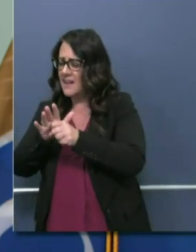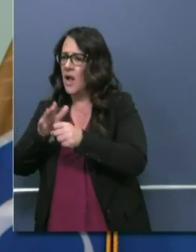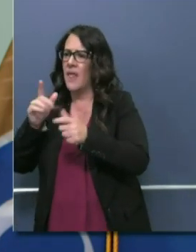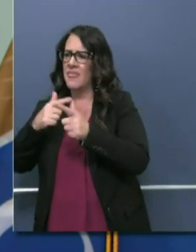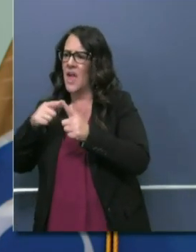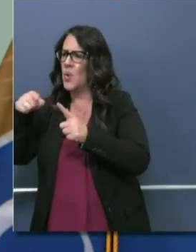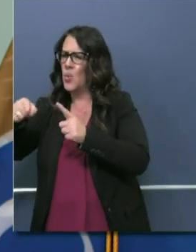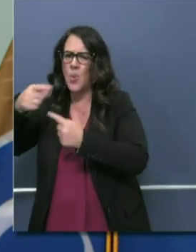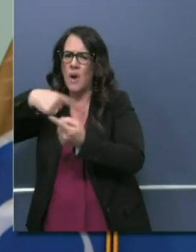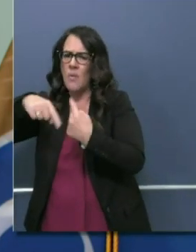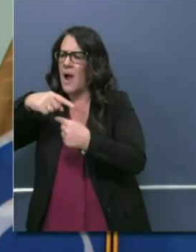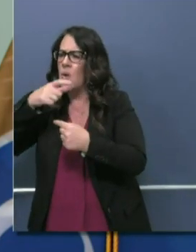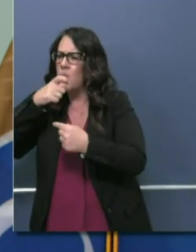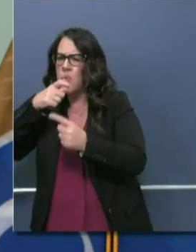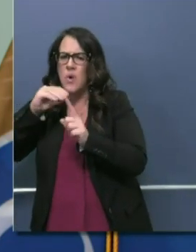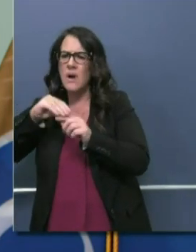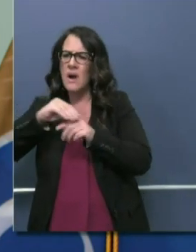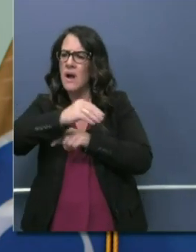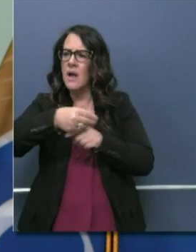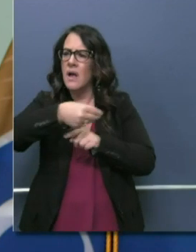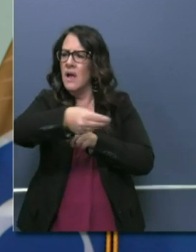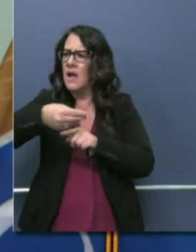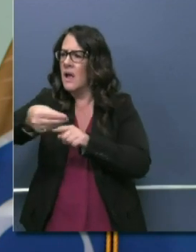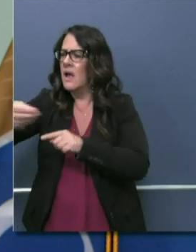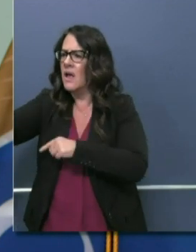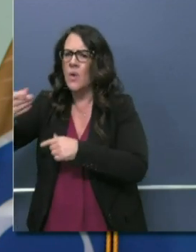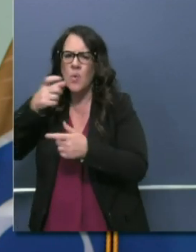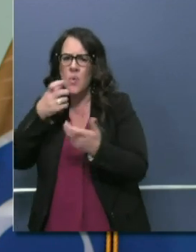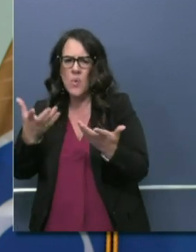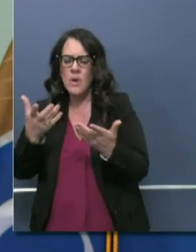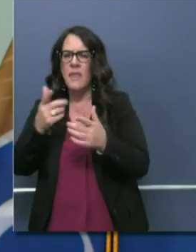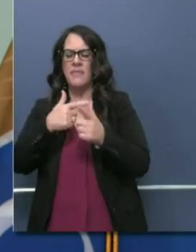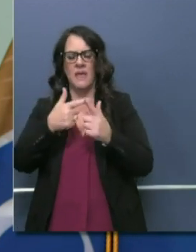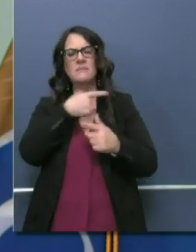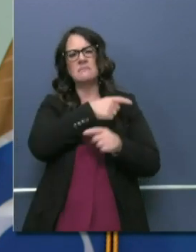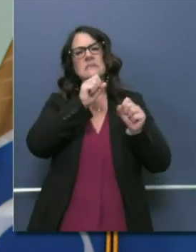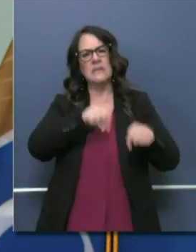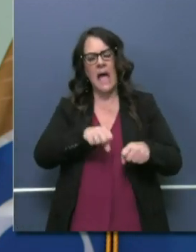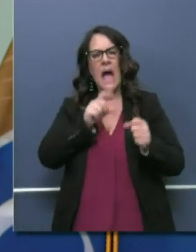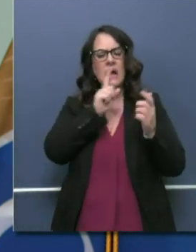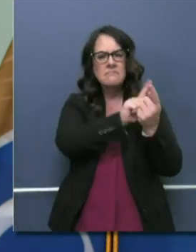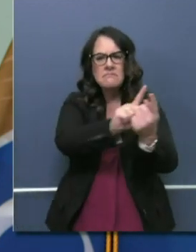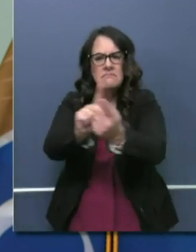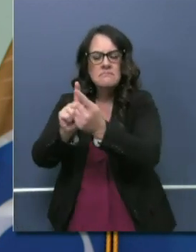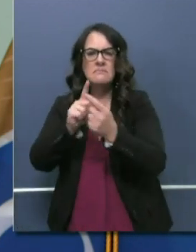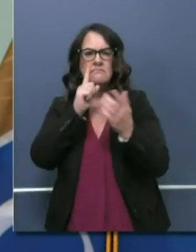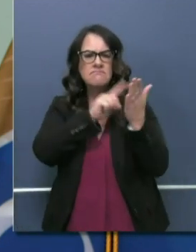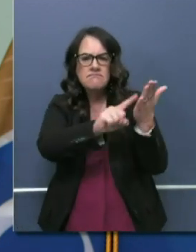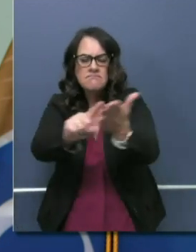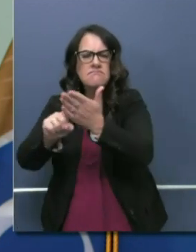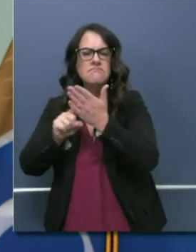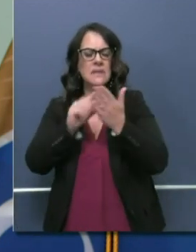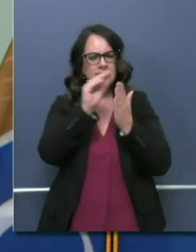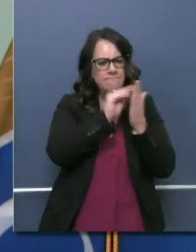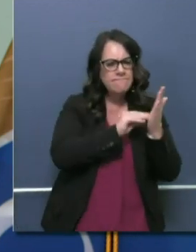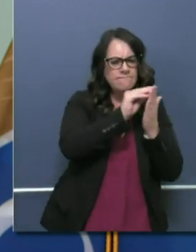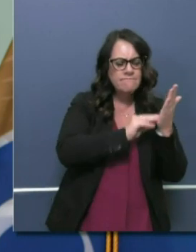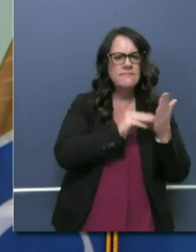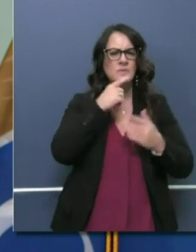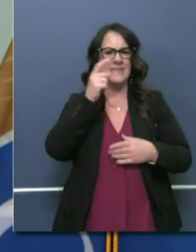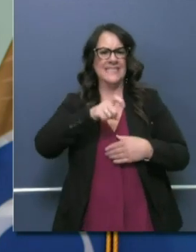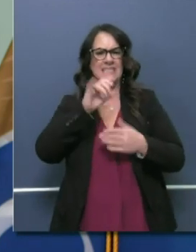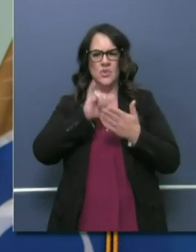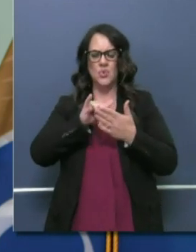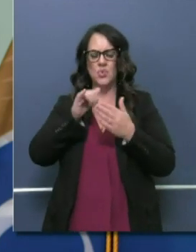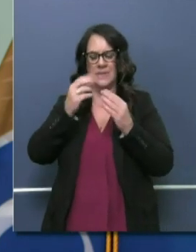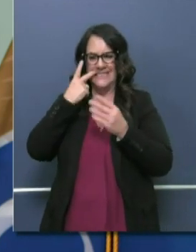individuals that have tested positive, to identify their contacts with privacy first, always with a health frame, and